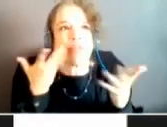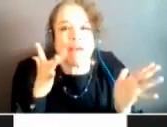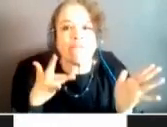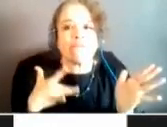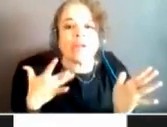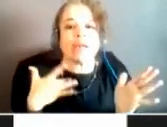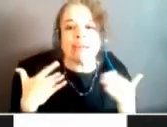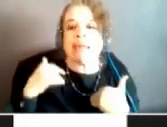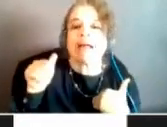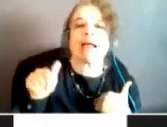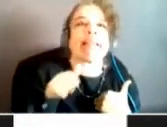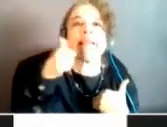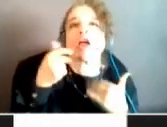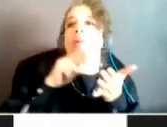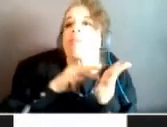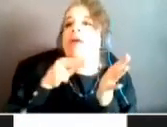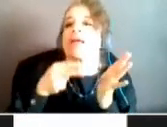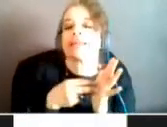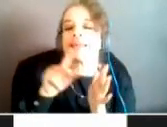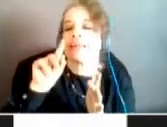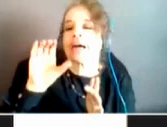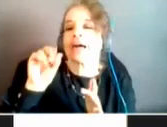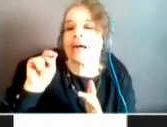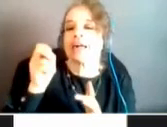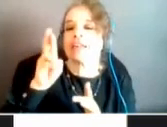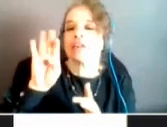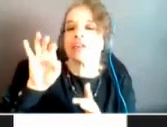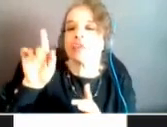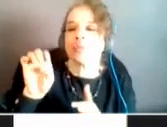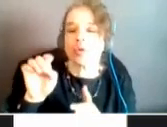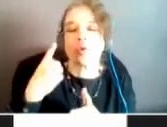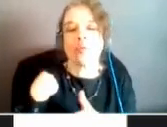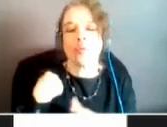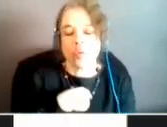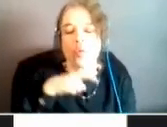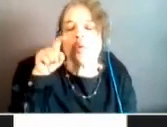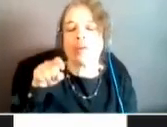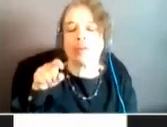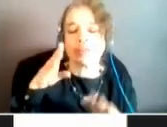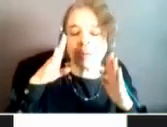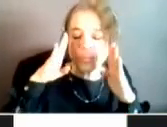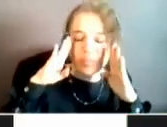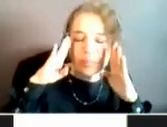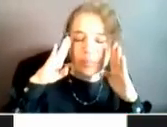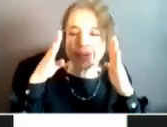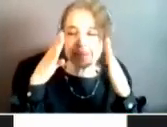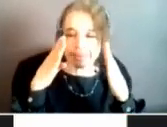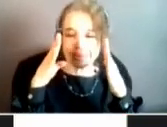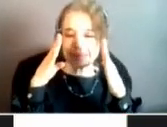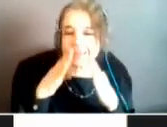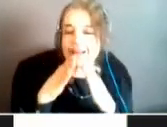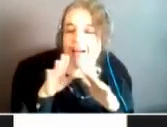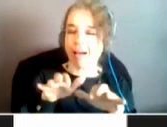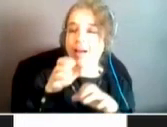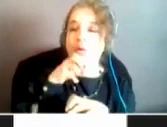they have anything meaningful to contribute. And we really need to pay attention to that